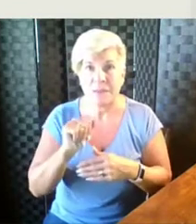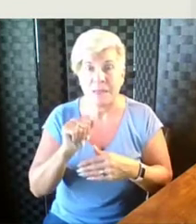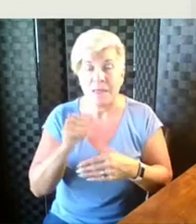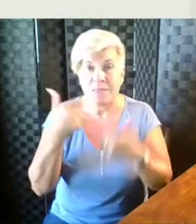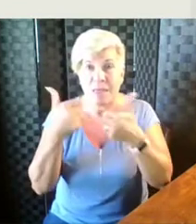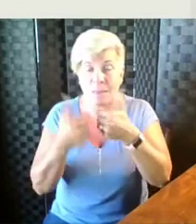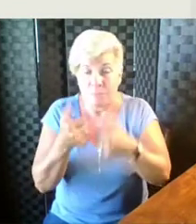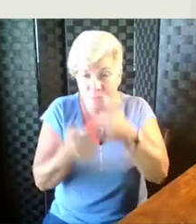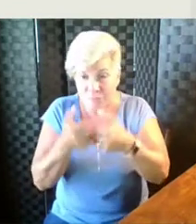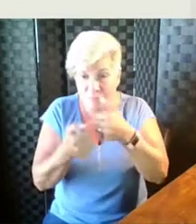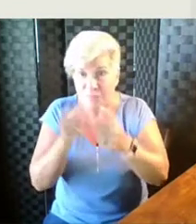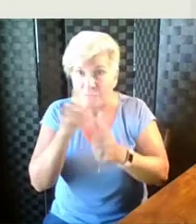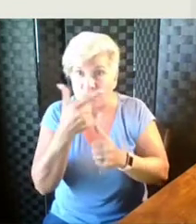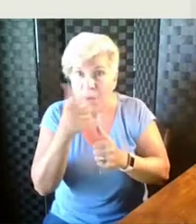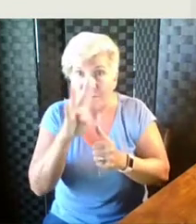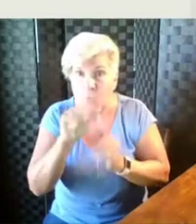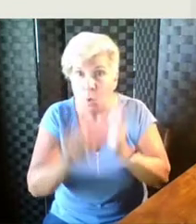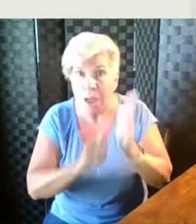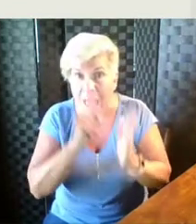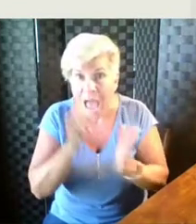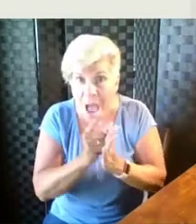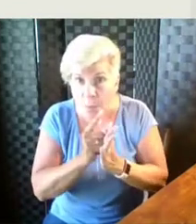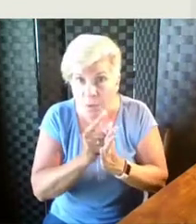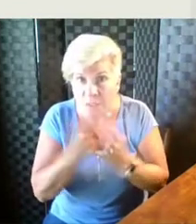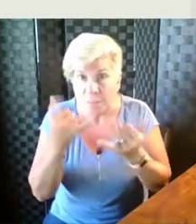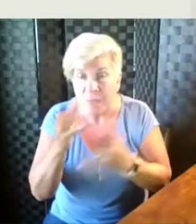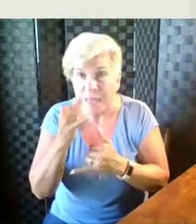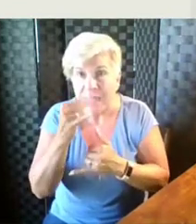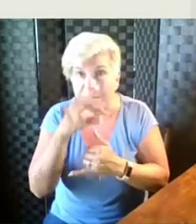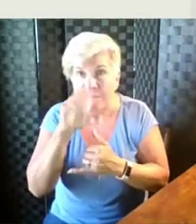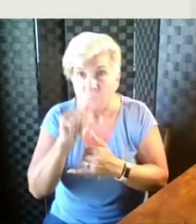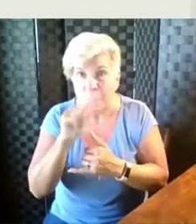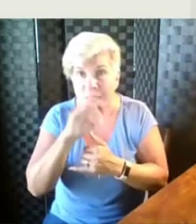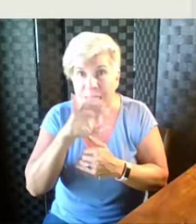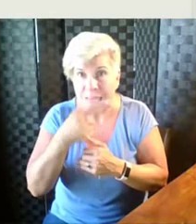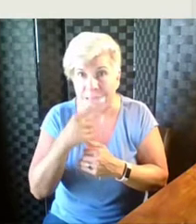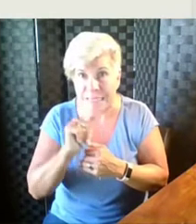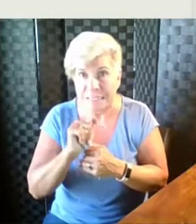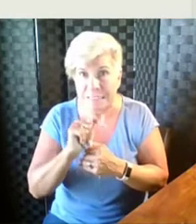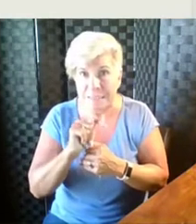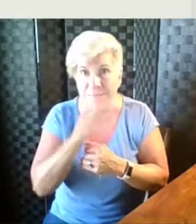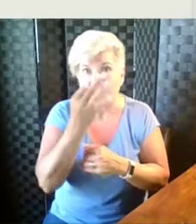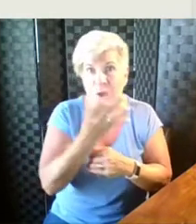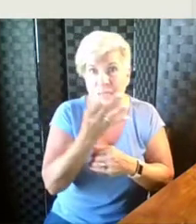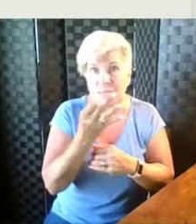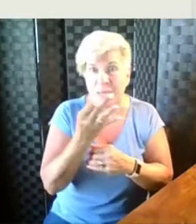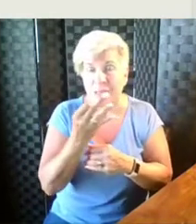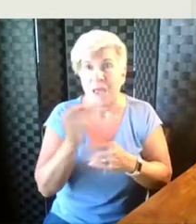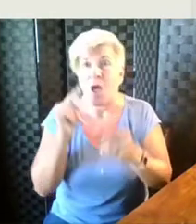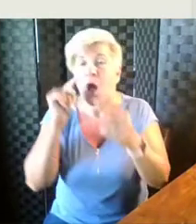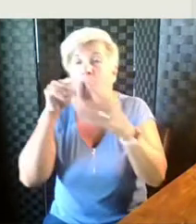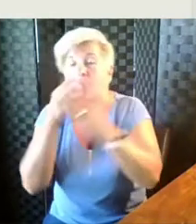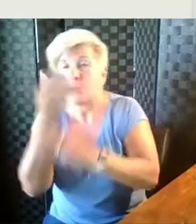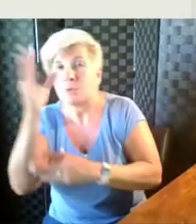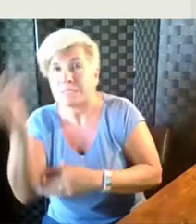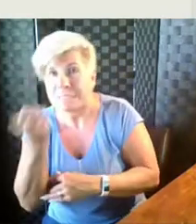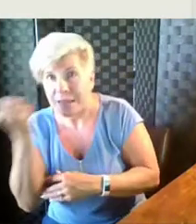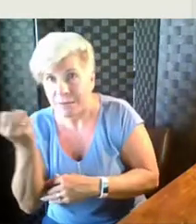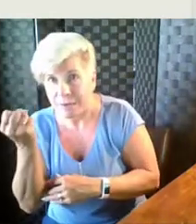24 hours every Friday to Saturday afternoon. Wow. Fortnite is a popular video